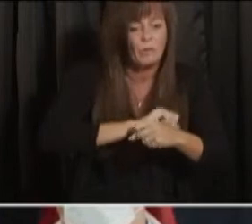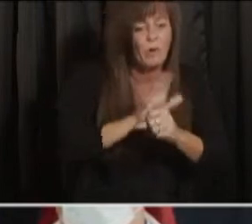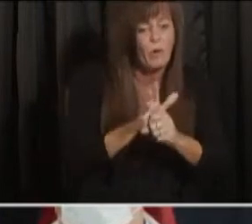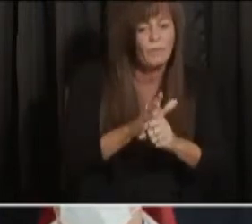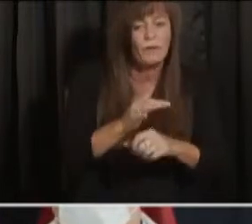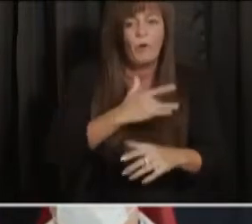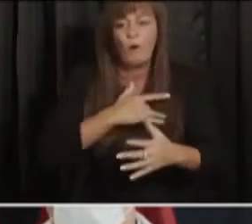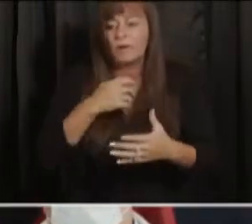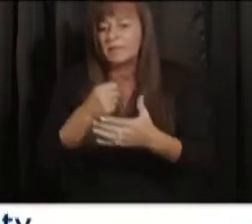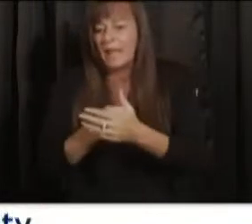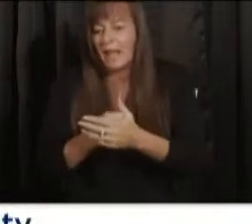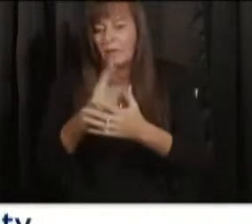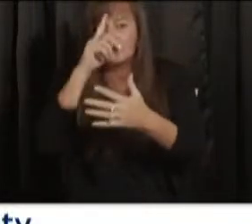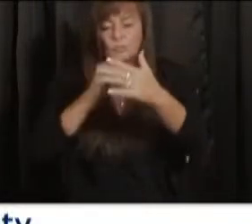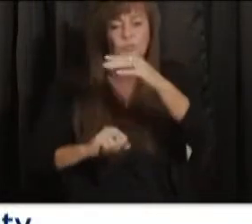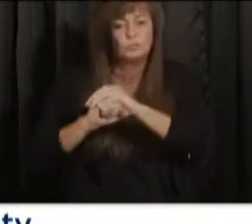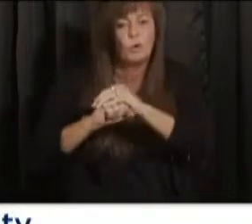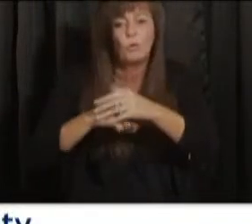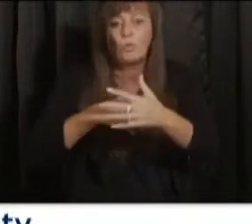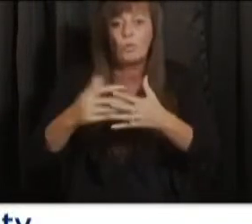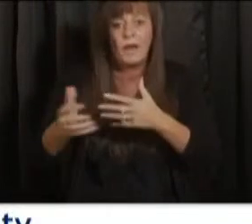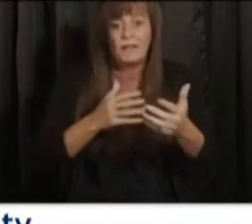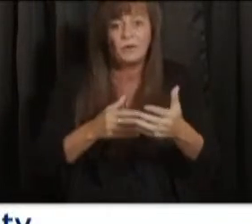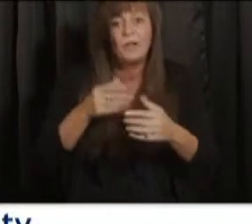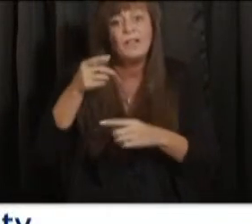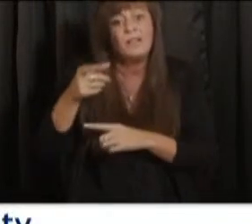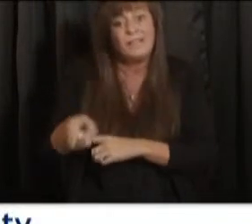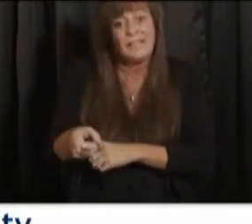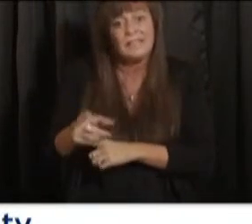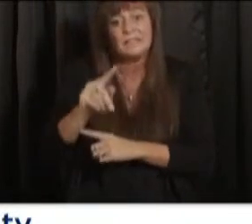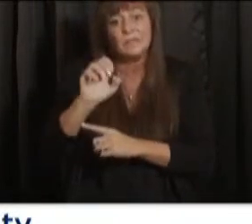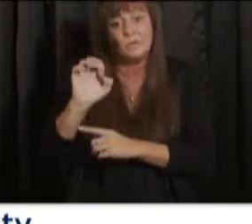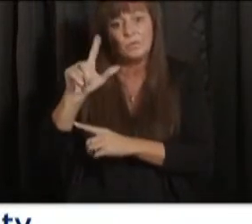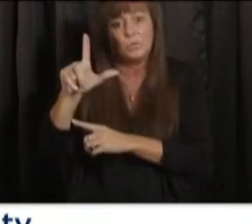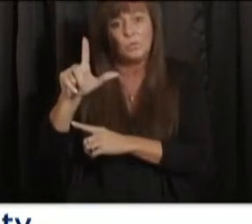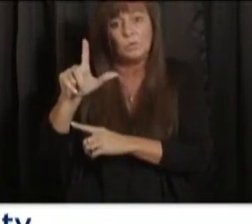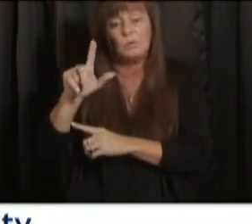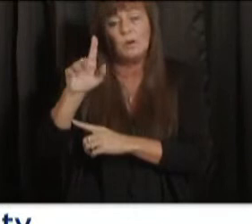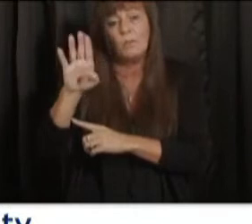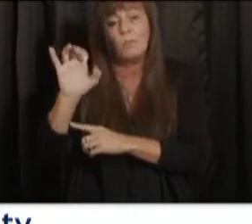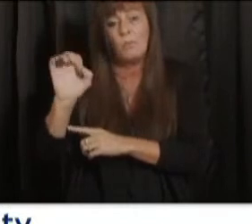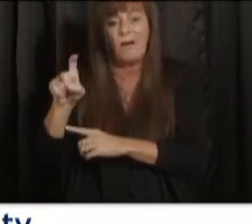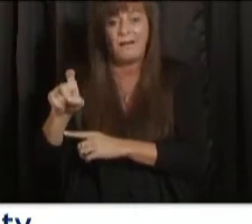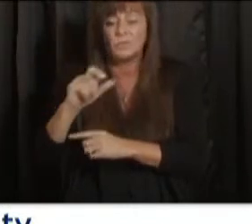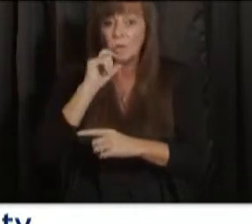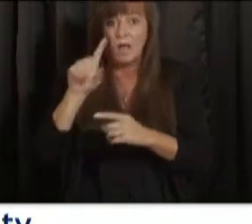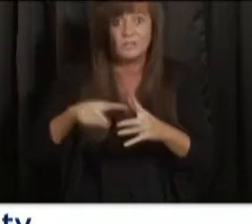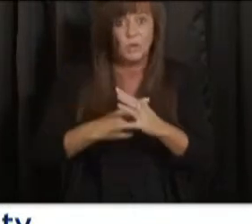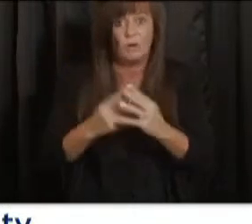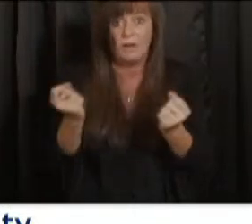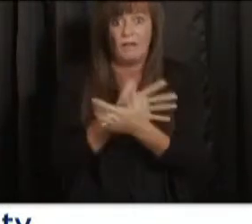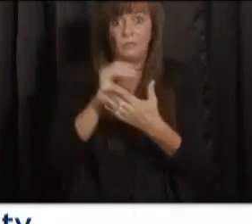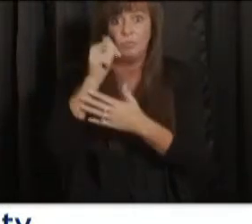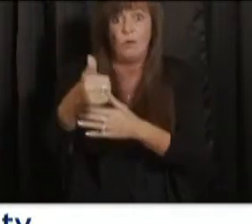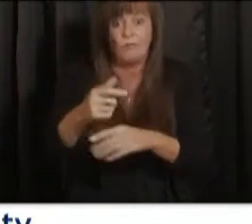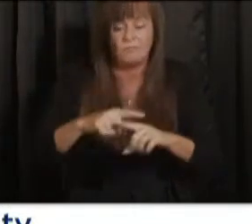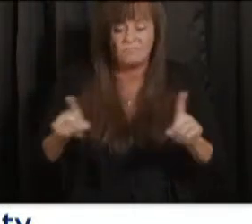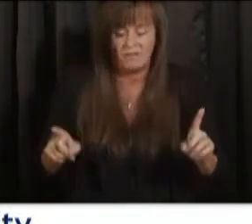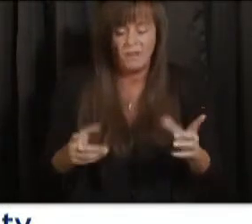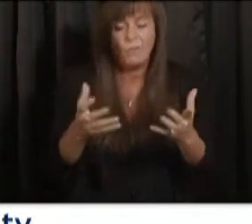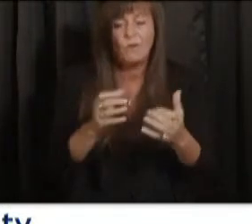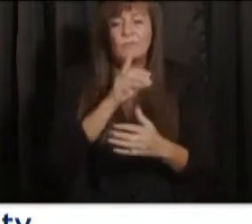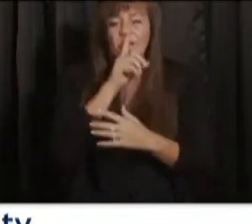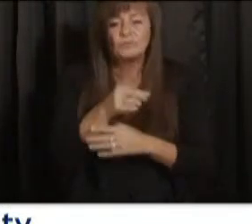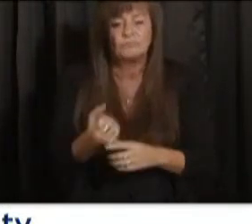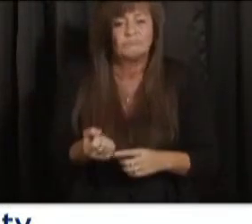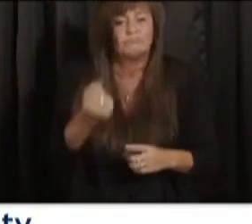slide. These are the immediate tools in the toolbox that, again, we're not implementing them all tomorrow, but I wanted to make sure people know